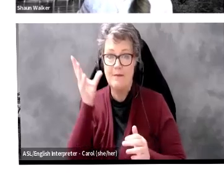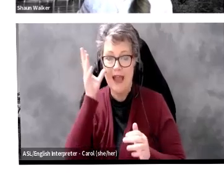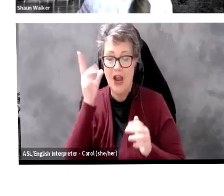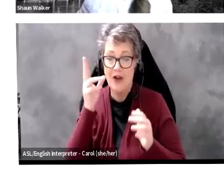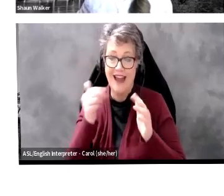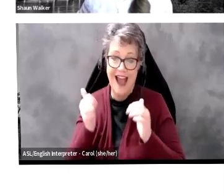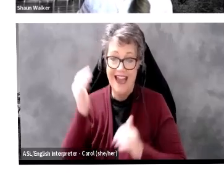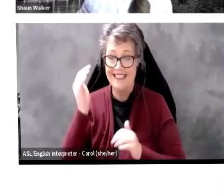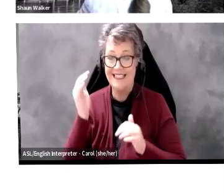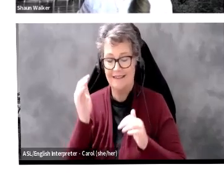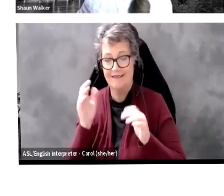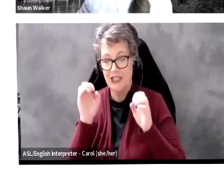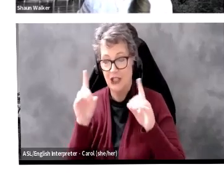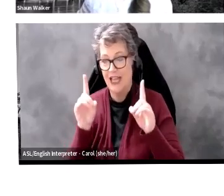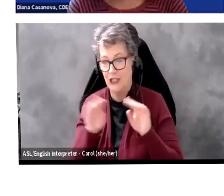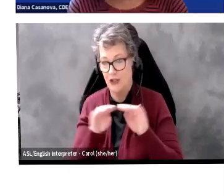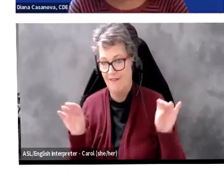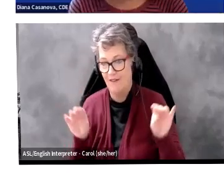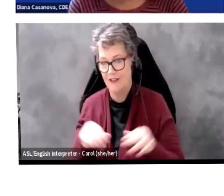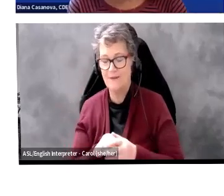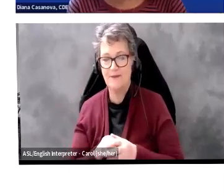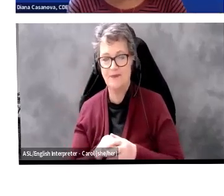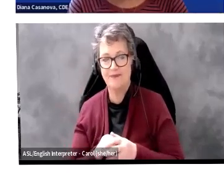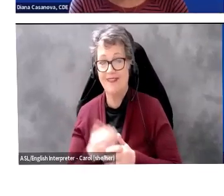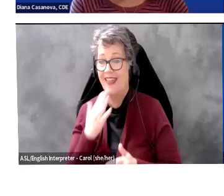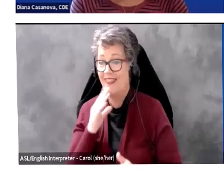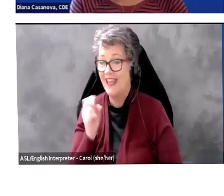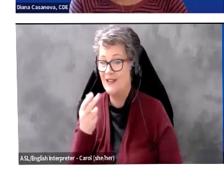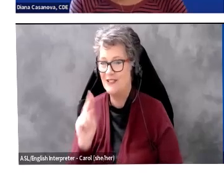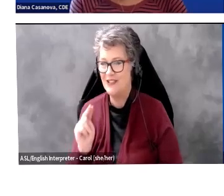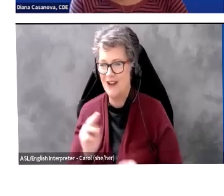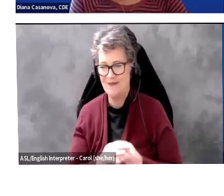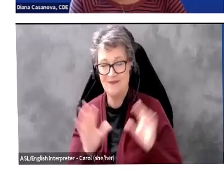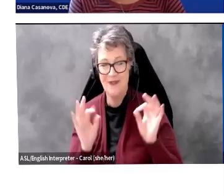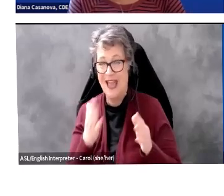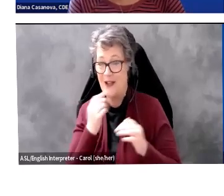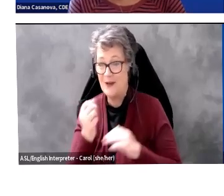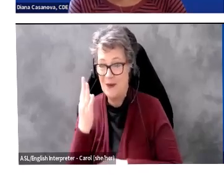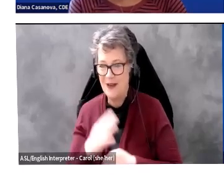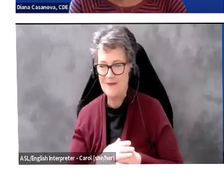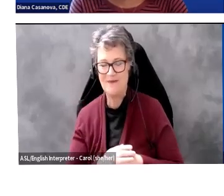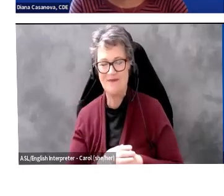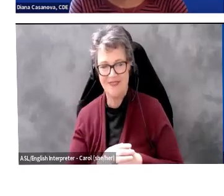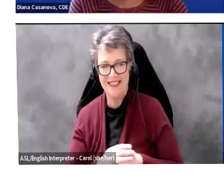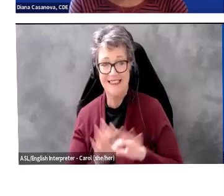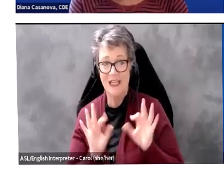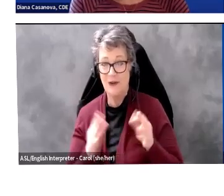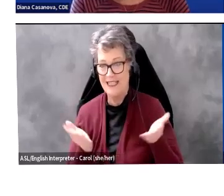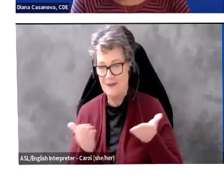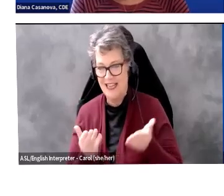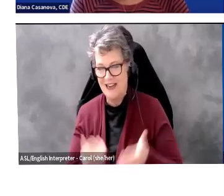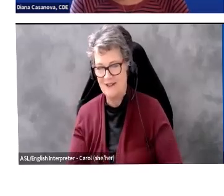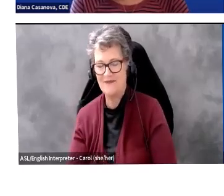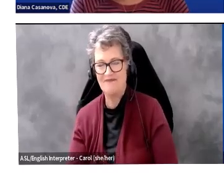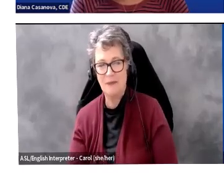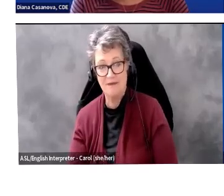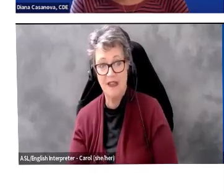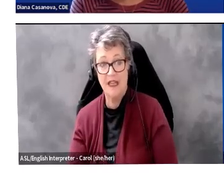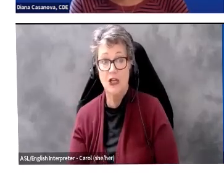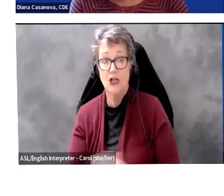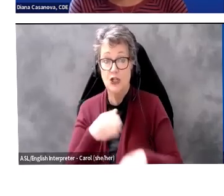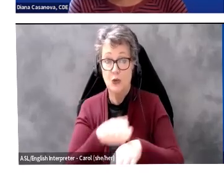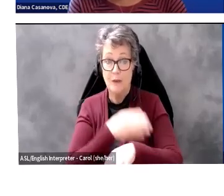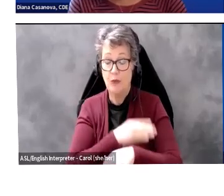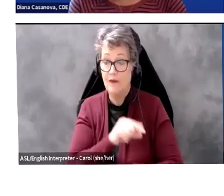highest education levels. Thank you, Sean. All right, good morning, everybody. Great to be here. So to